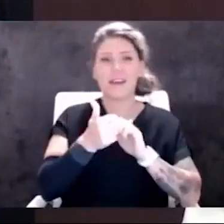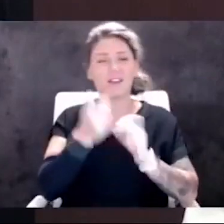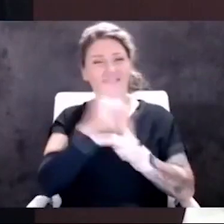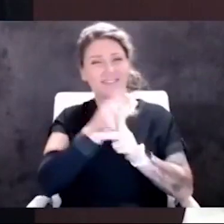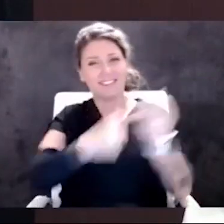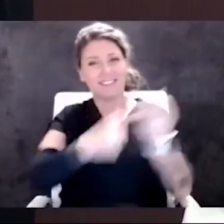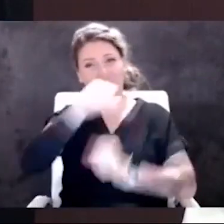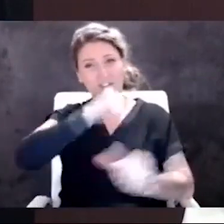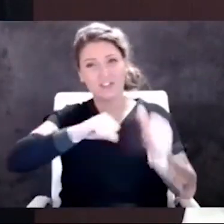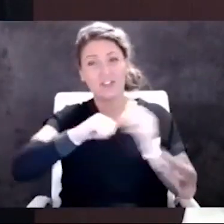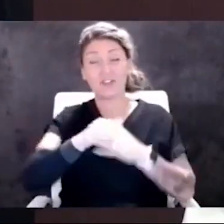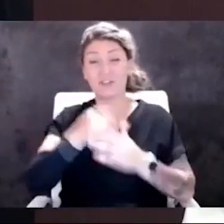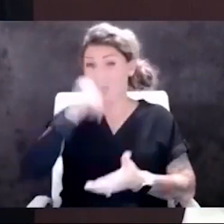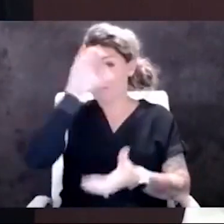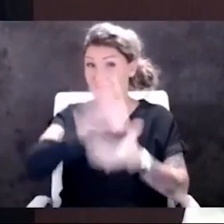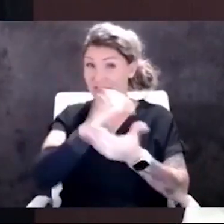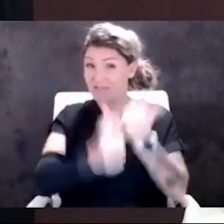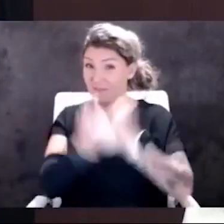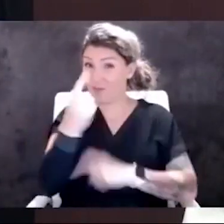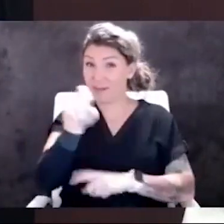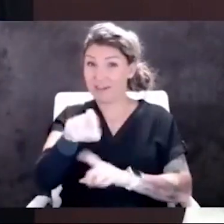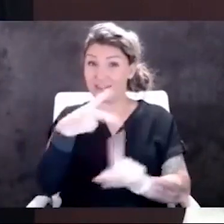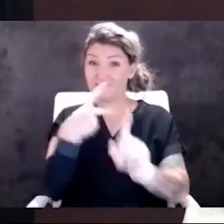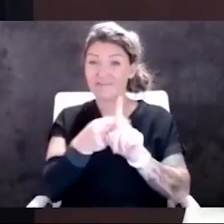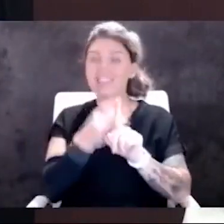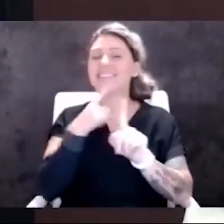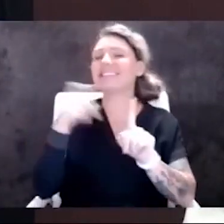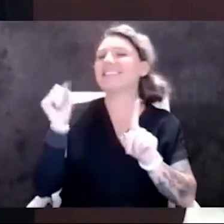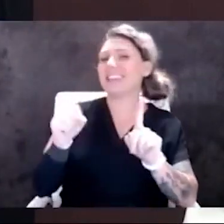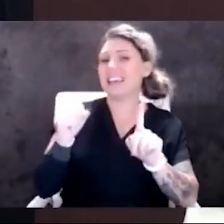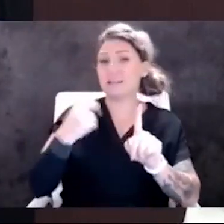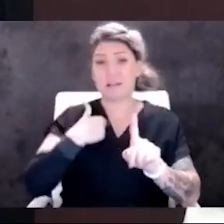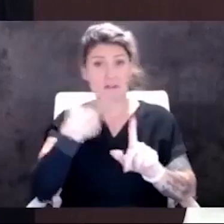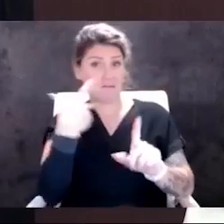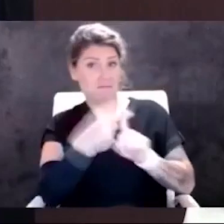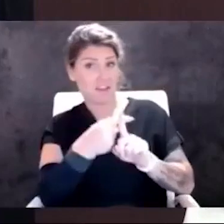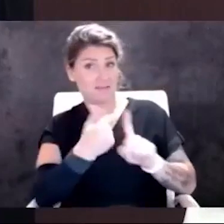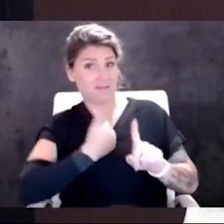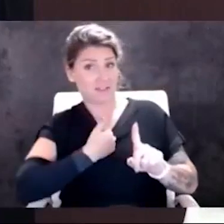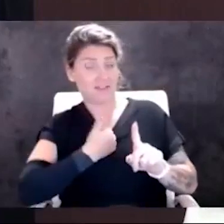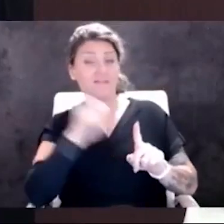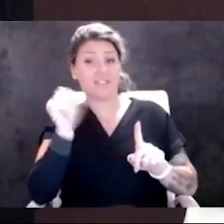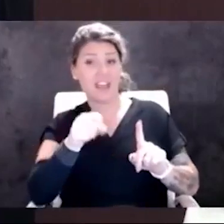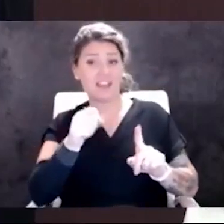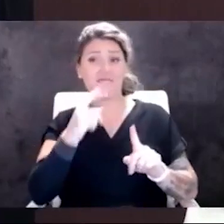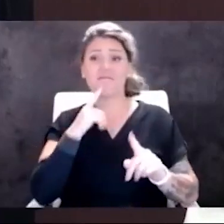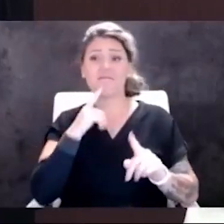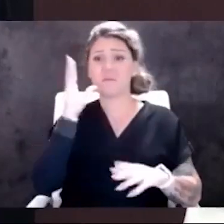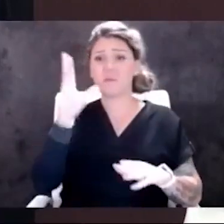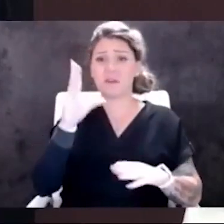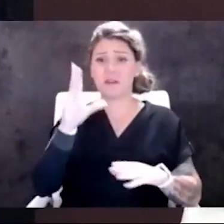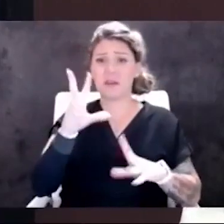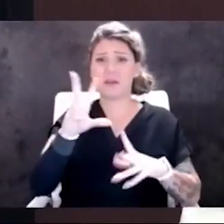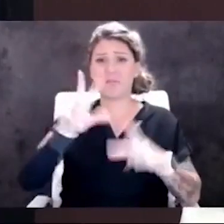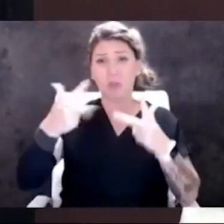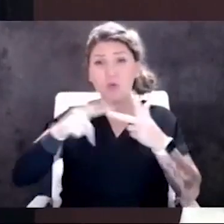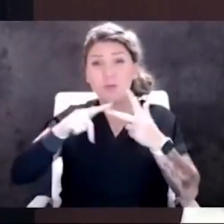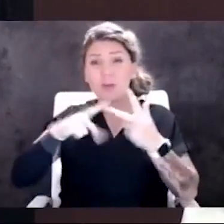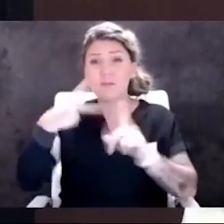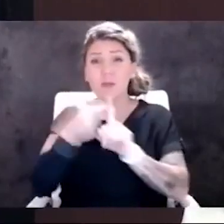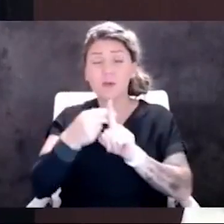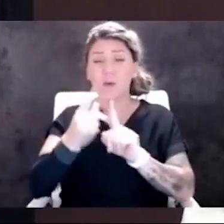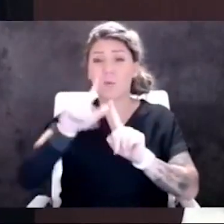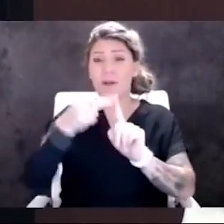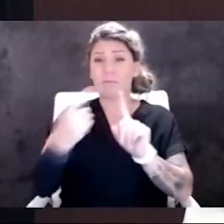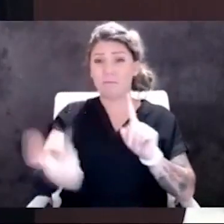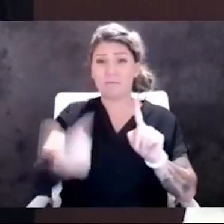I believe everybody should be vaccinated? You bet. Have I been vaccinated? You bet. Am I going to get a booster shot when it's my turn? I had the Moderna